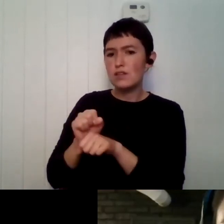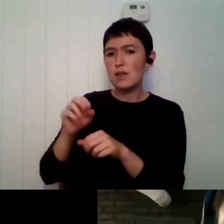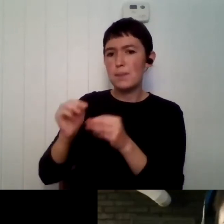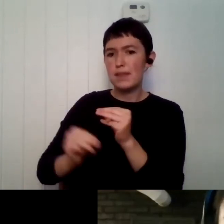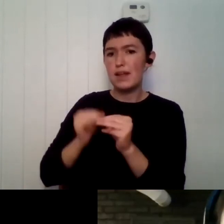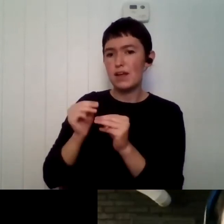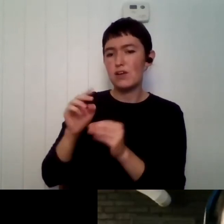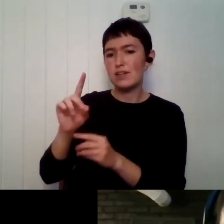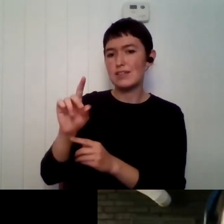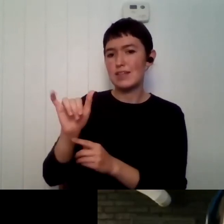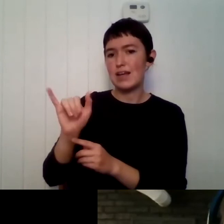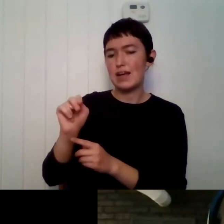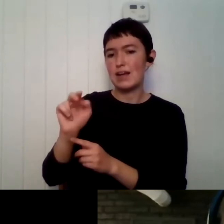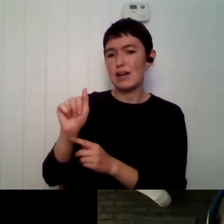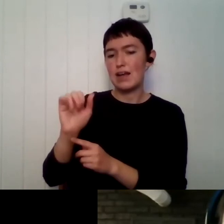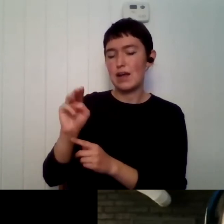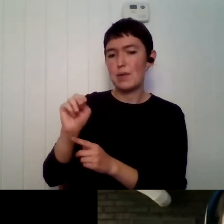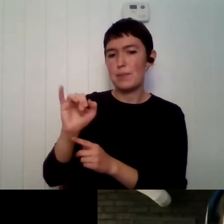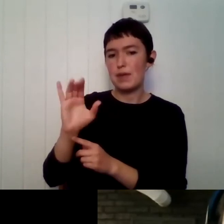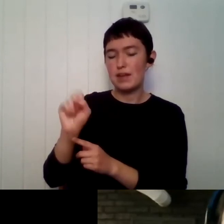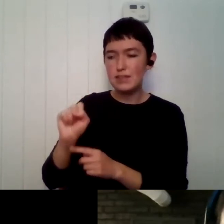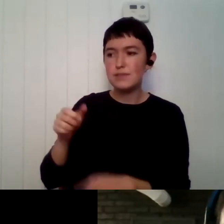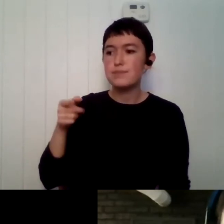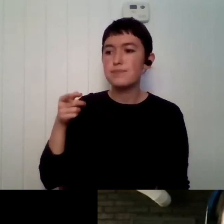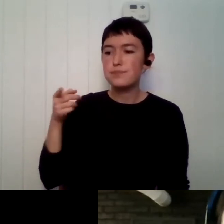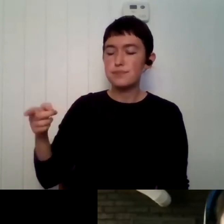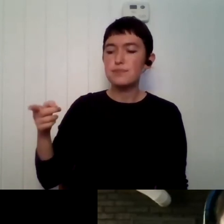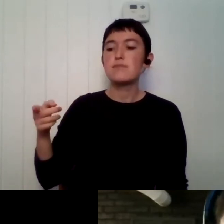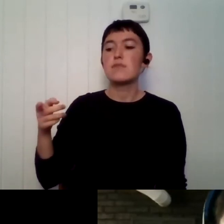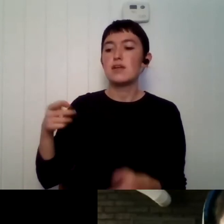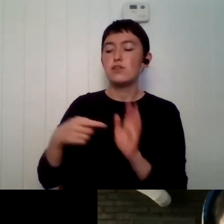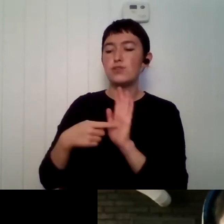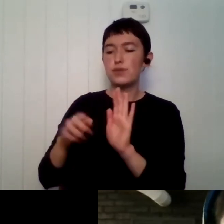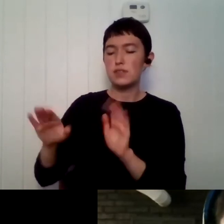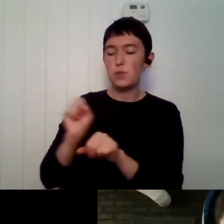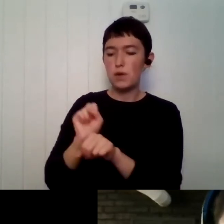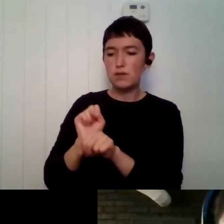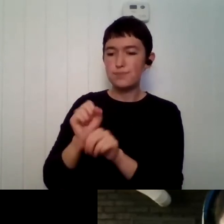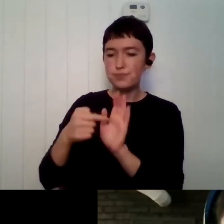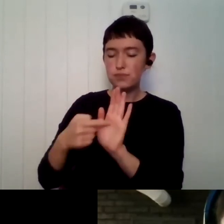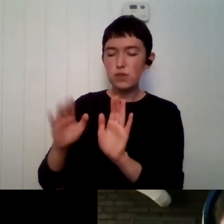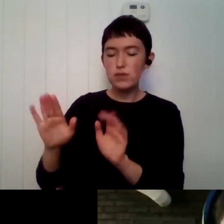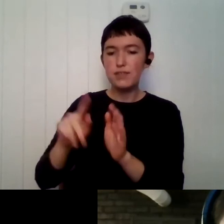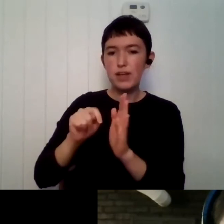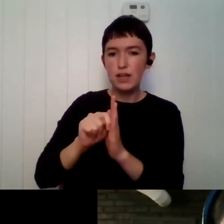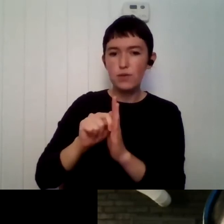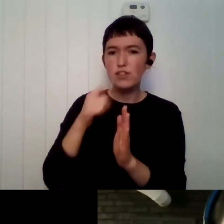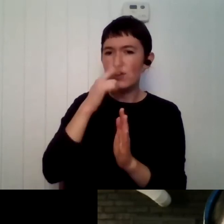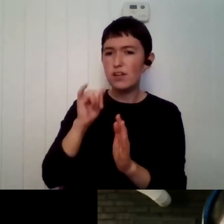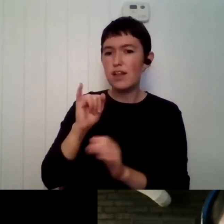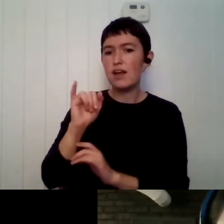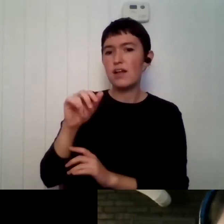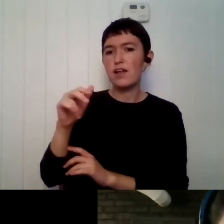more than I do. But when he presents on his work, he shows these videos that basically looks like 3D models